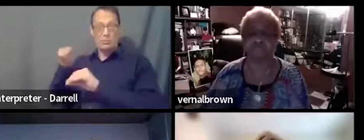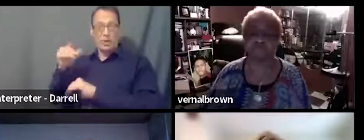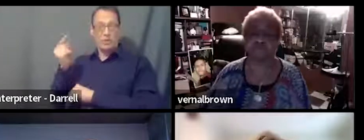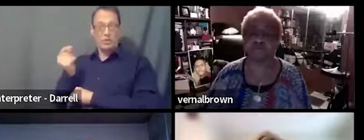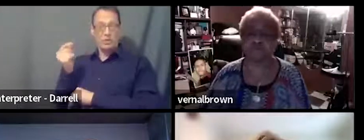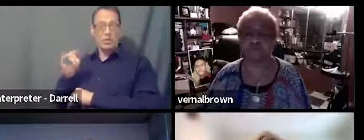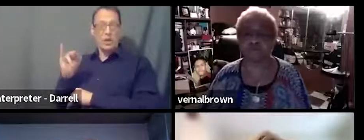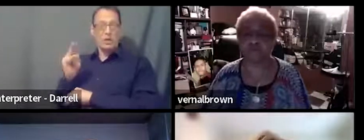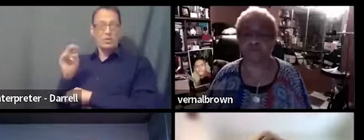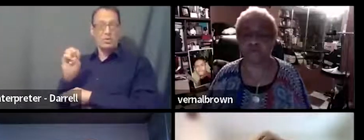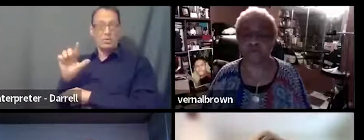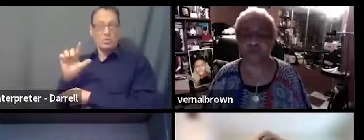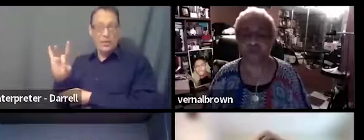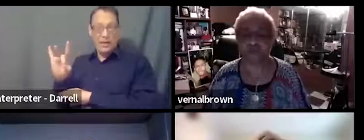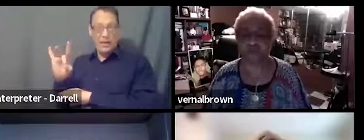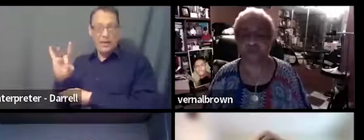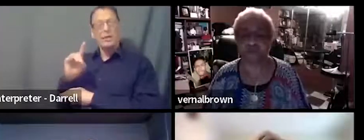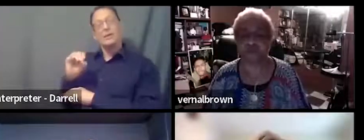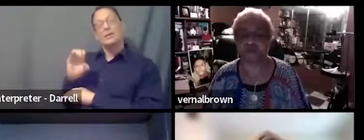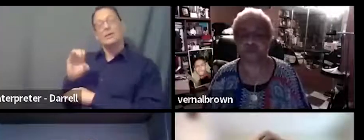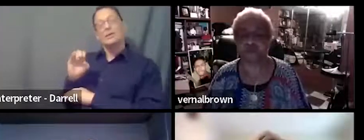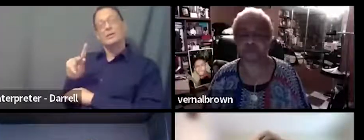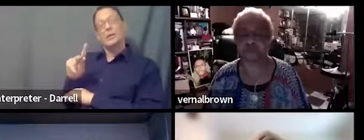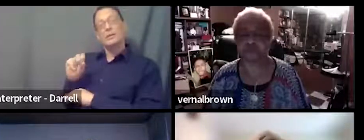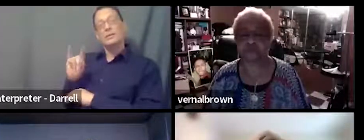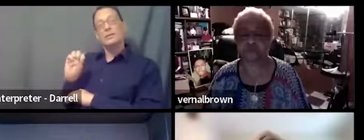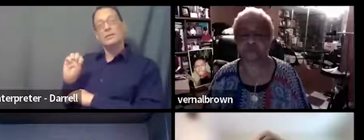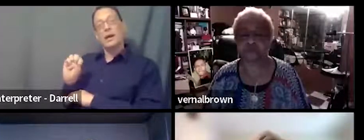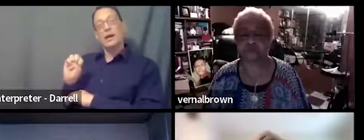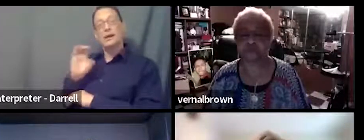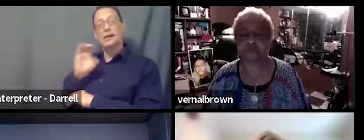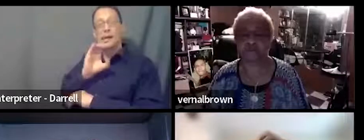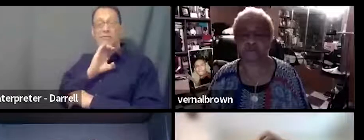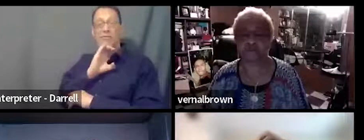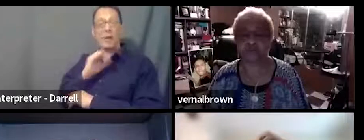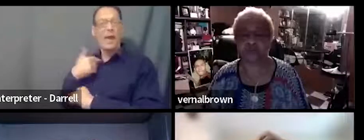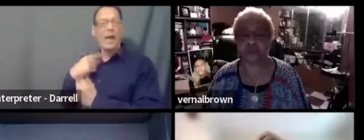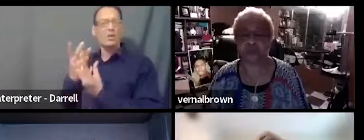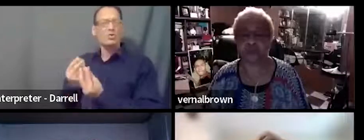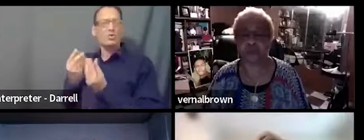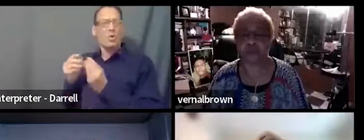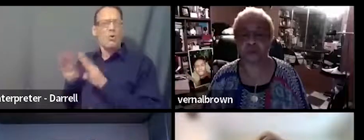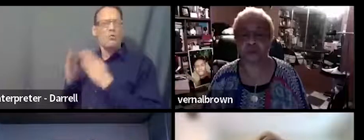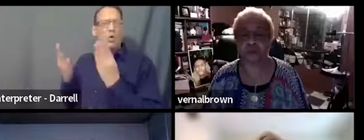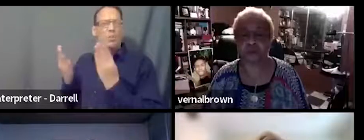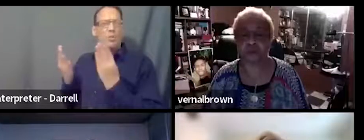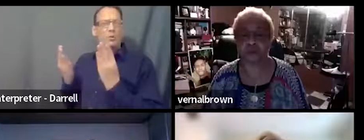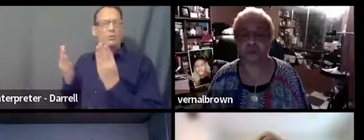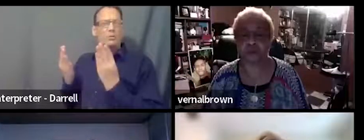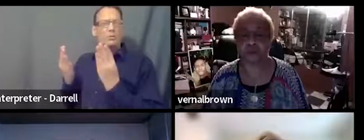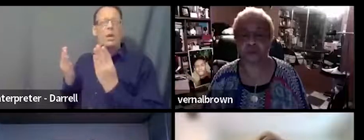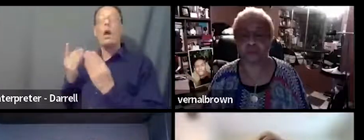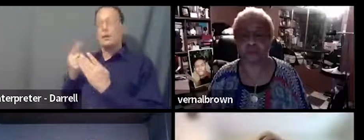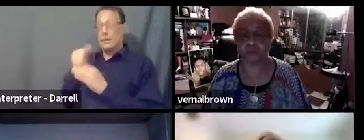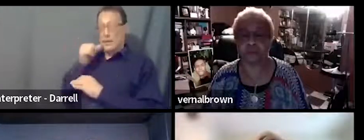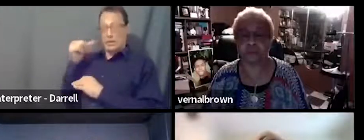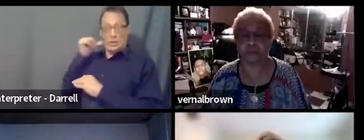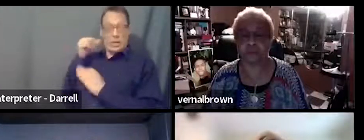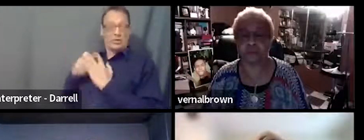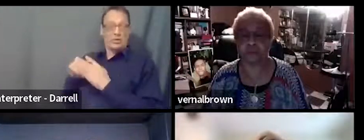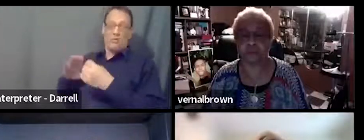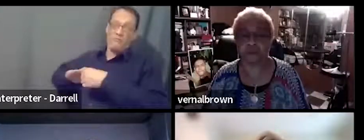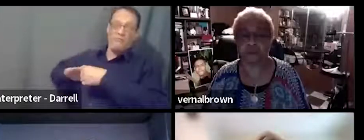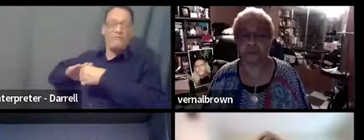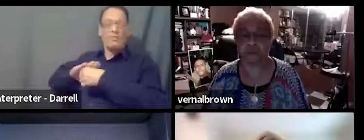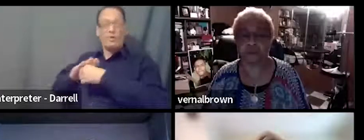28th. The Dockside Cafe held a soft opening on June 17th and has returned to full operation as of yesterday. It was